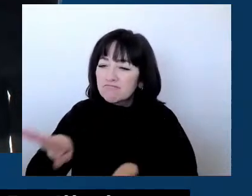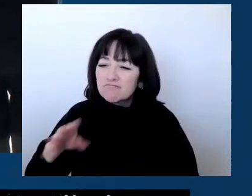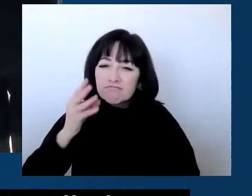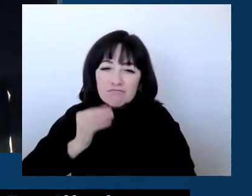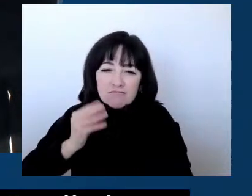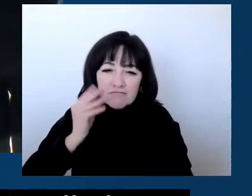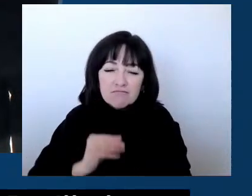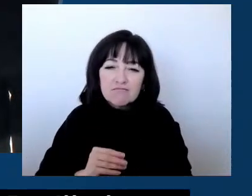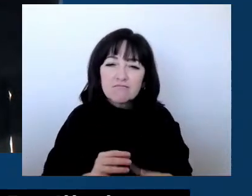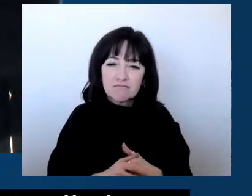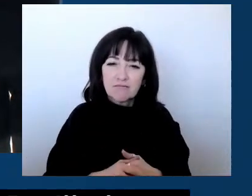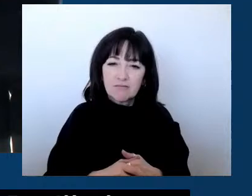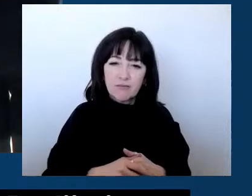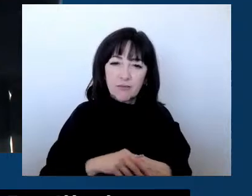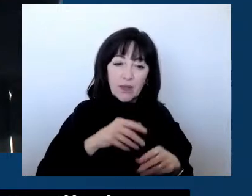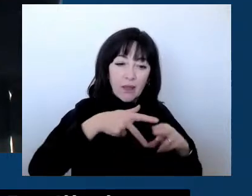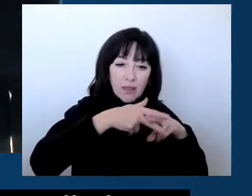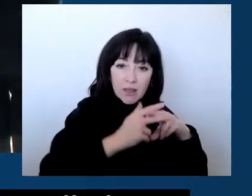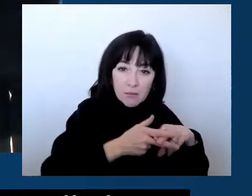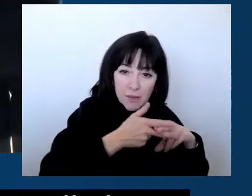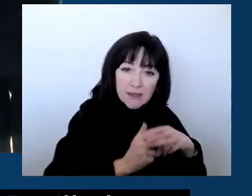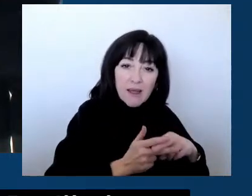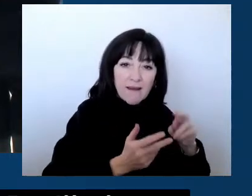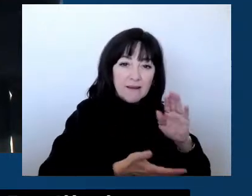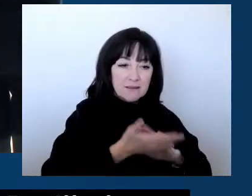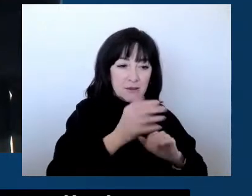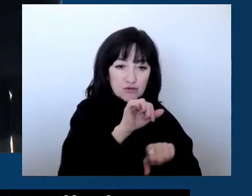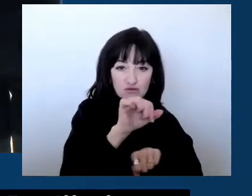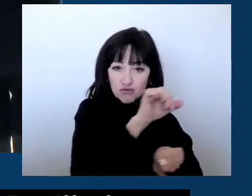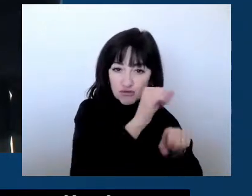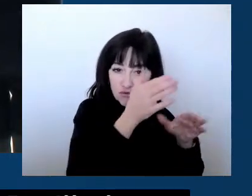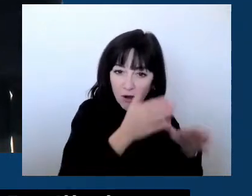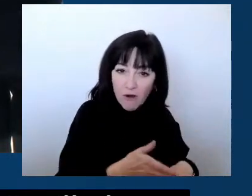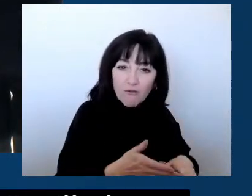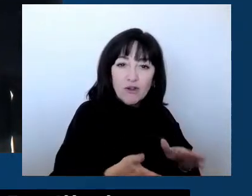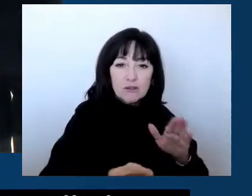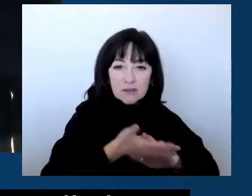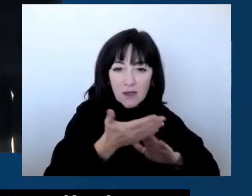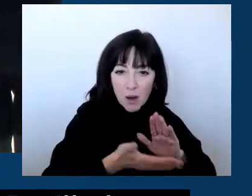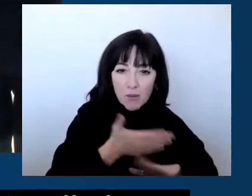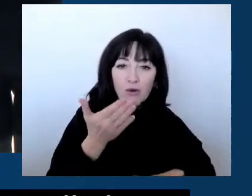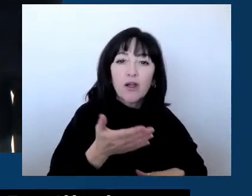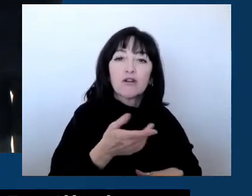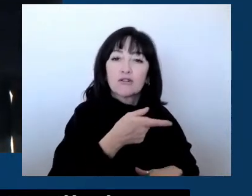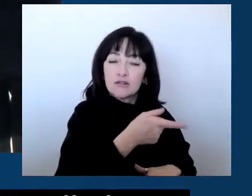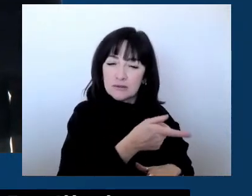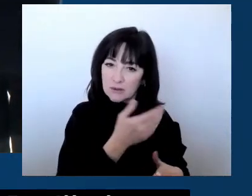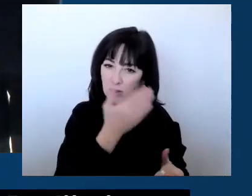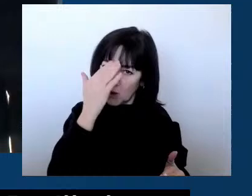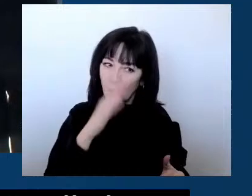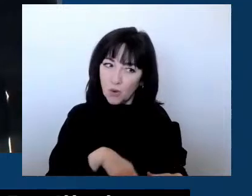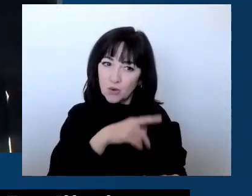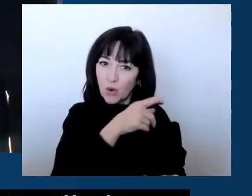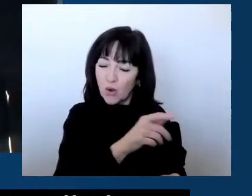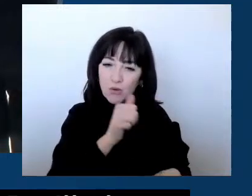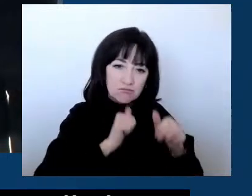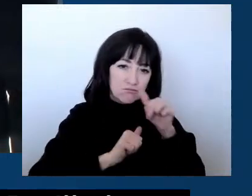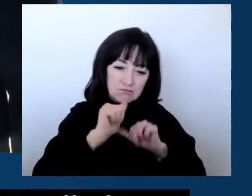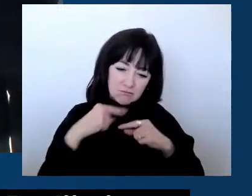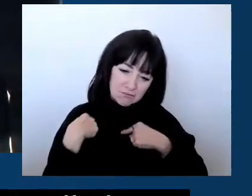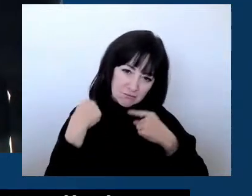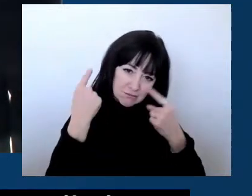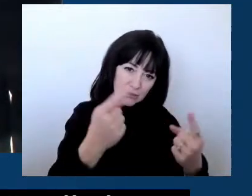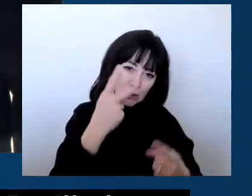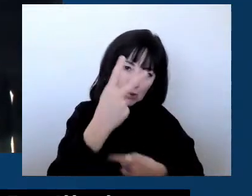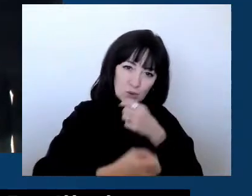we count on, the mechanics, the operators, the drivers. I know ATU, SMART, and others are here, and we thank you. And we know how much you've been through in these last 2 years, and so we thank you